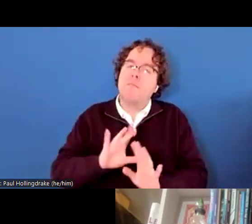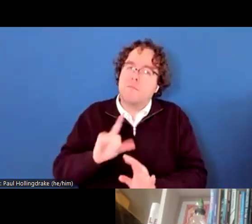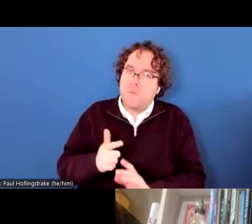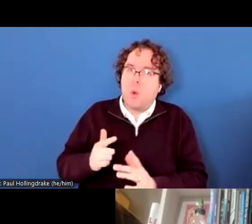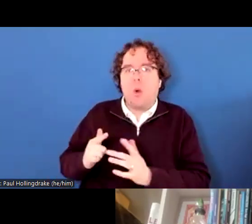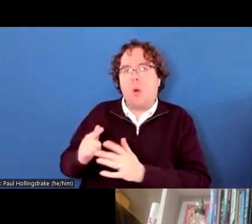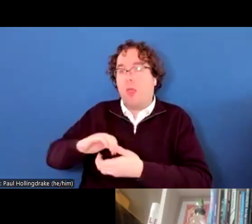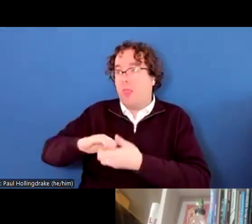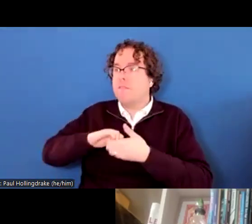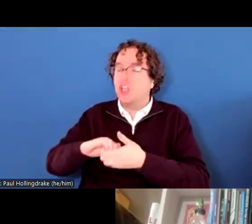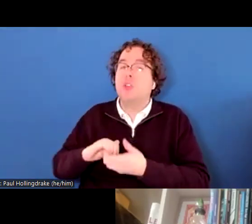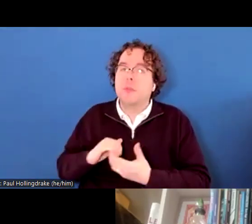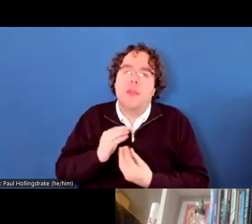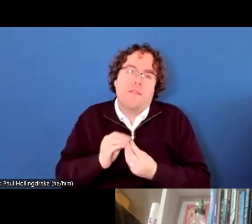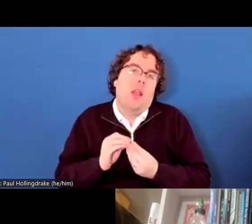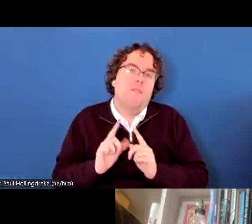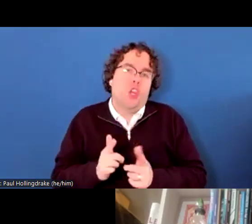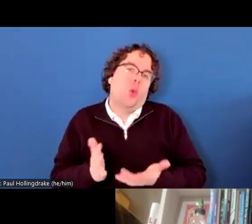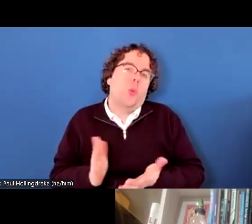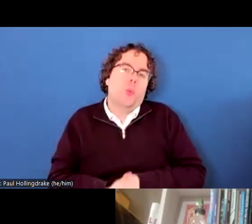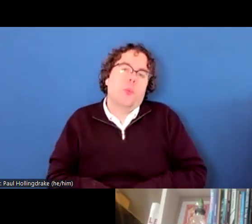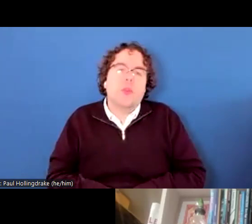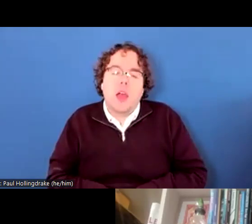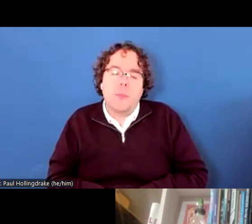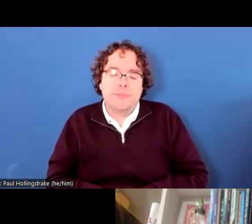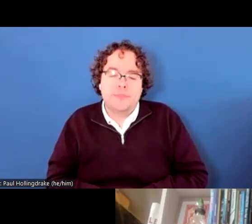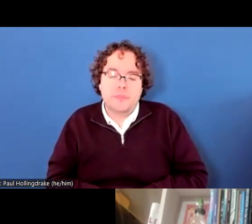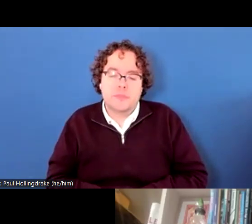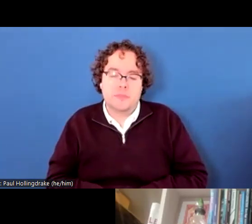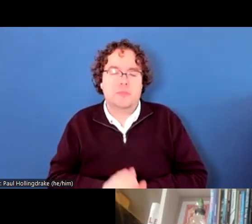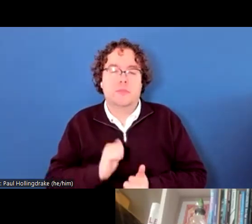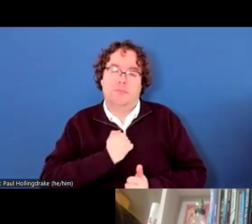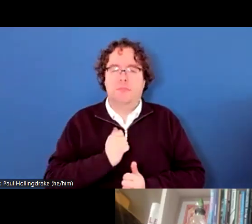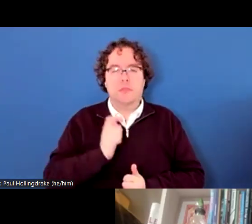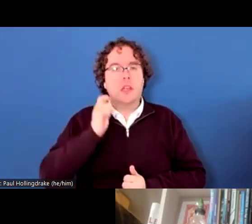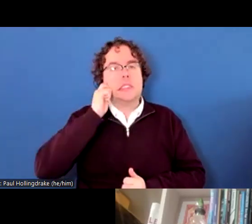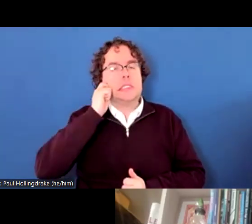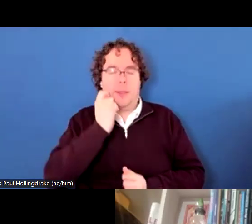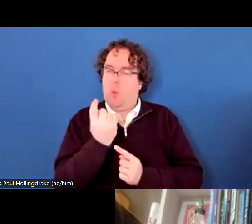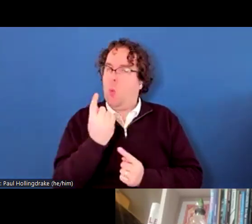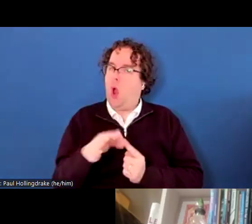value. And I think that would be my one set of advice to everyone